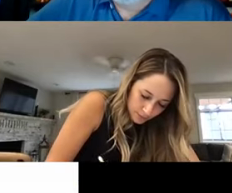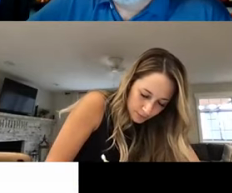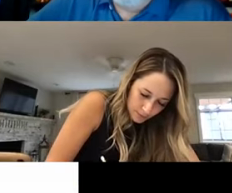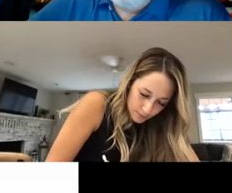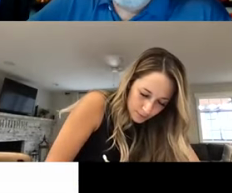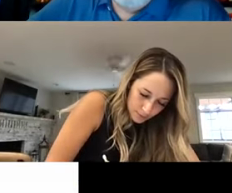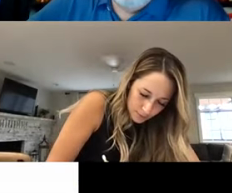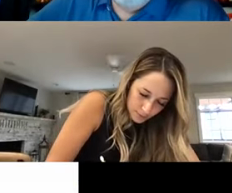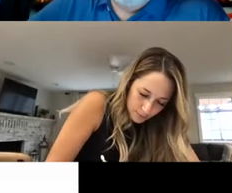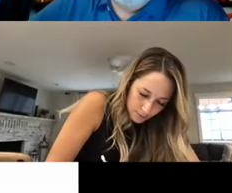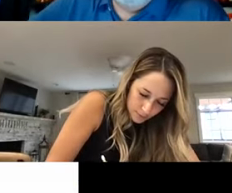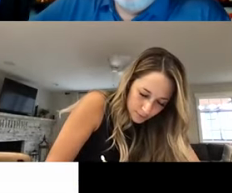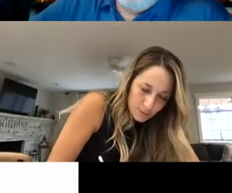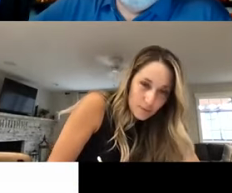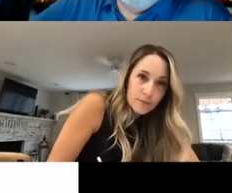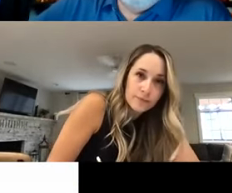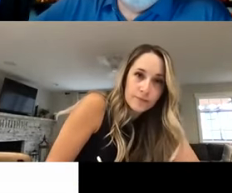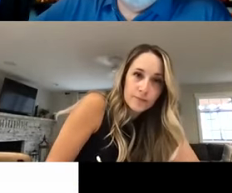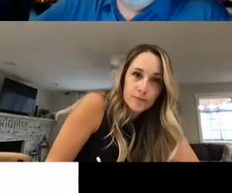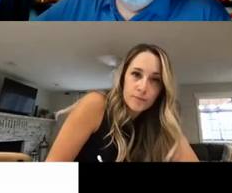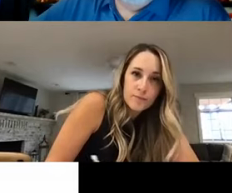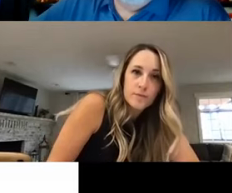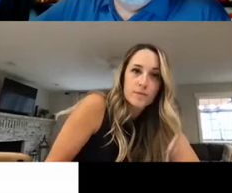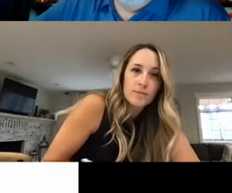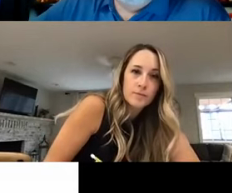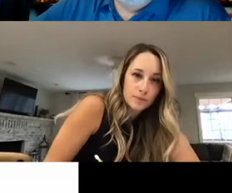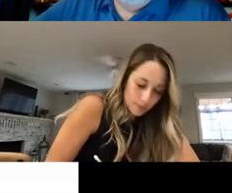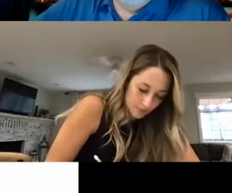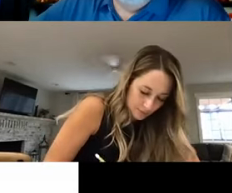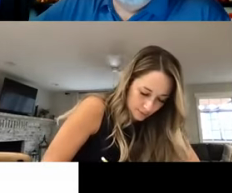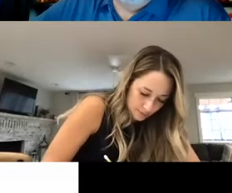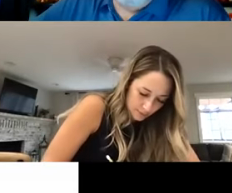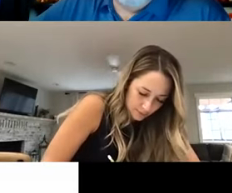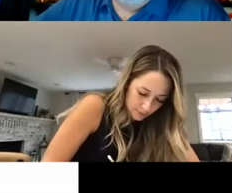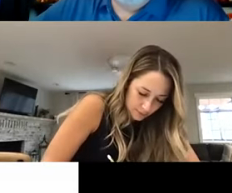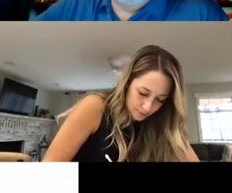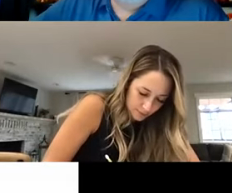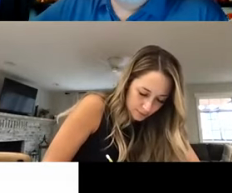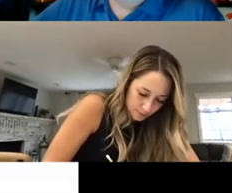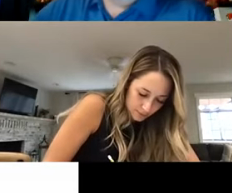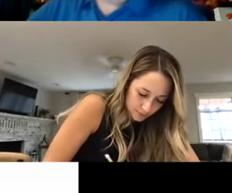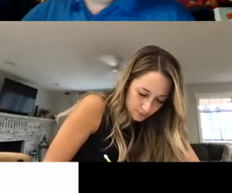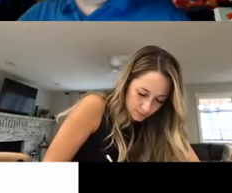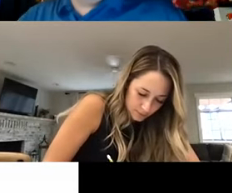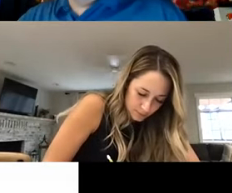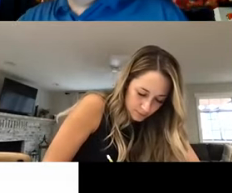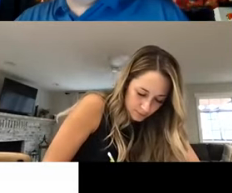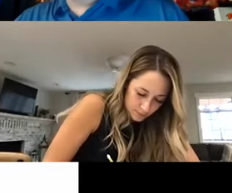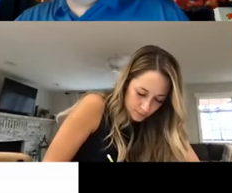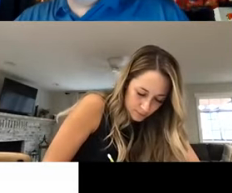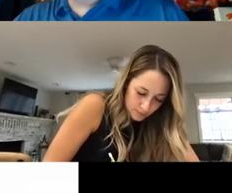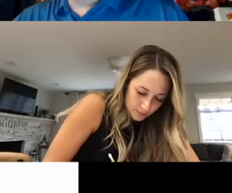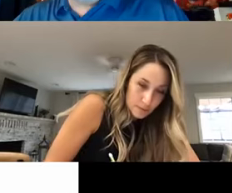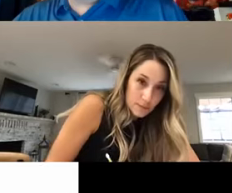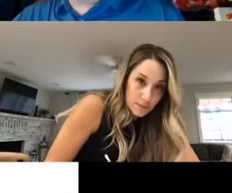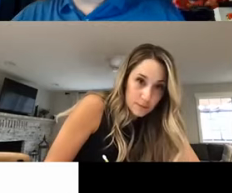structural classification of proteins, and we know that most proteins are made up of individual polypeptide subunits. So really,